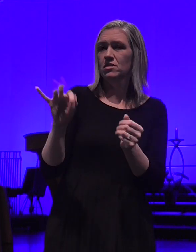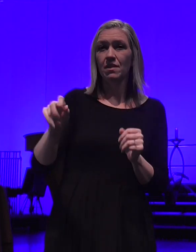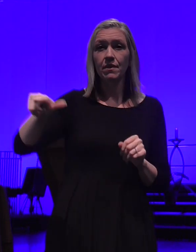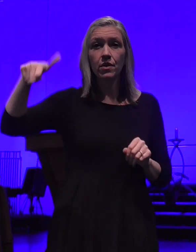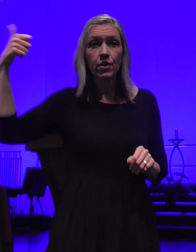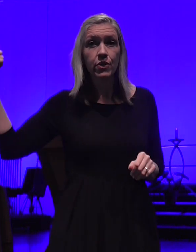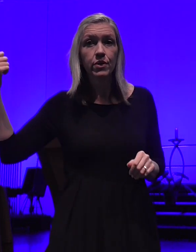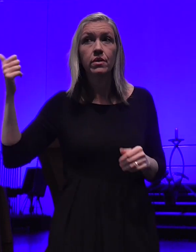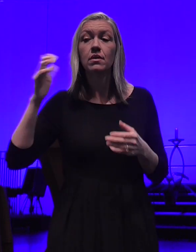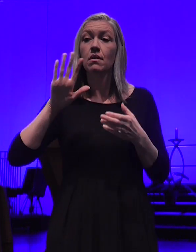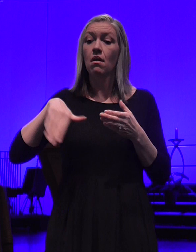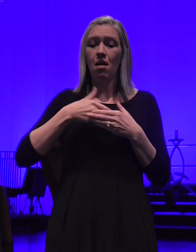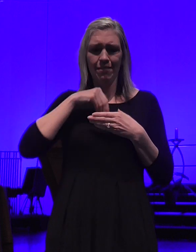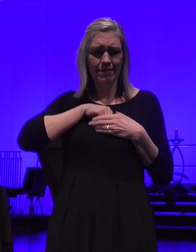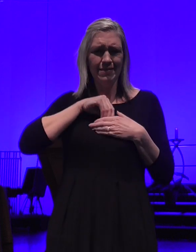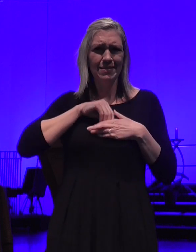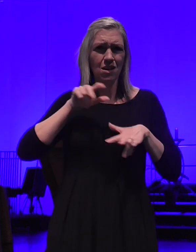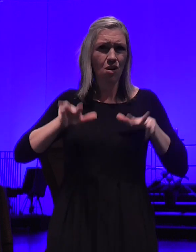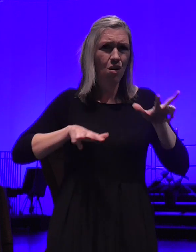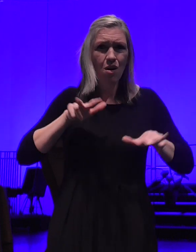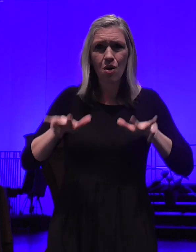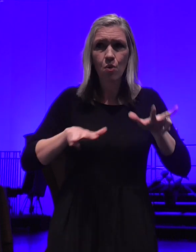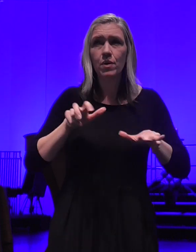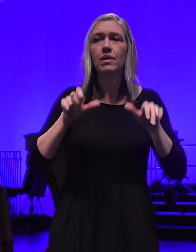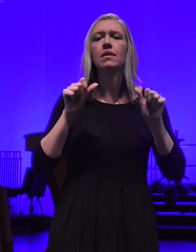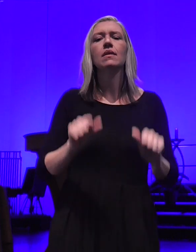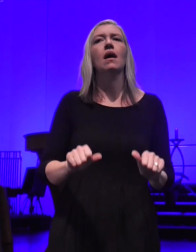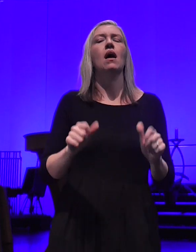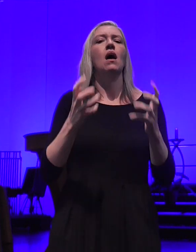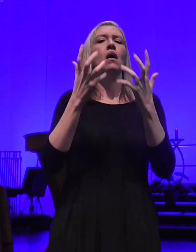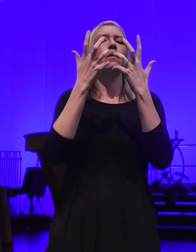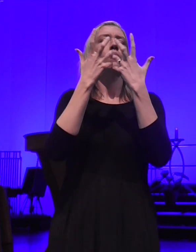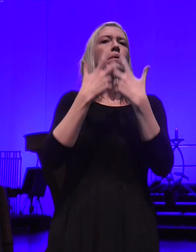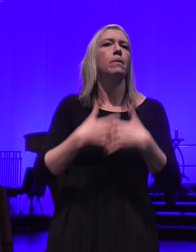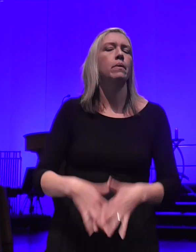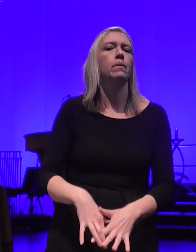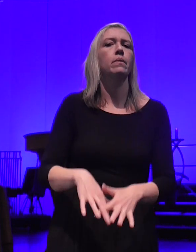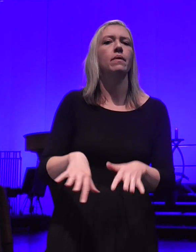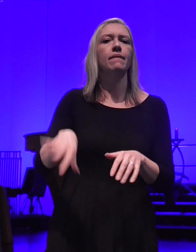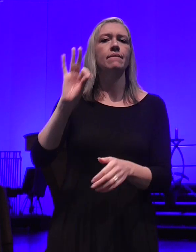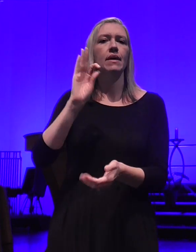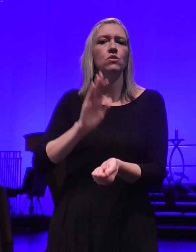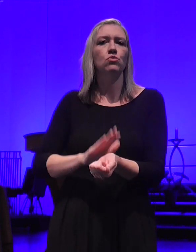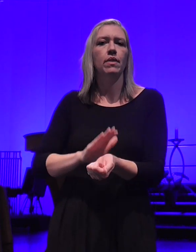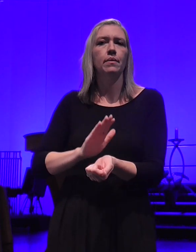that is awkward in you can fall into its own rhythm.